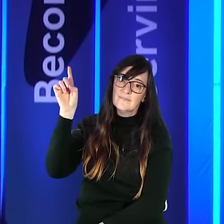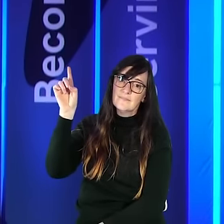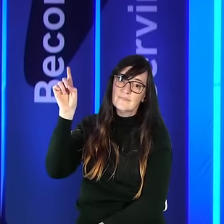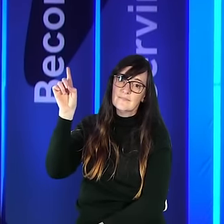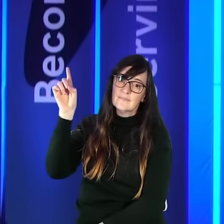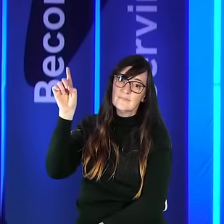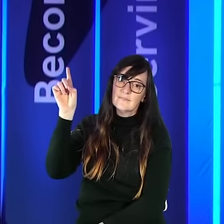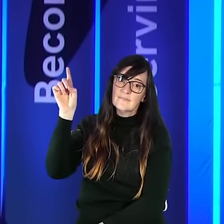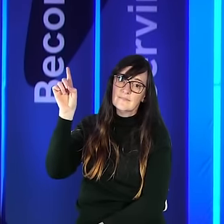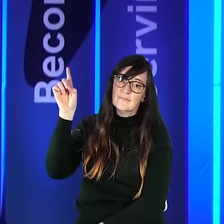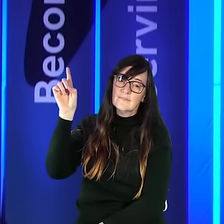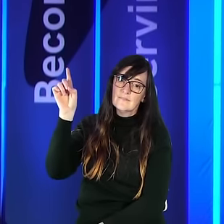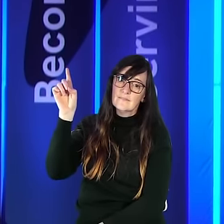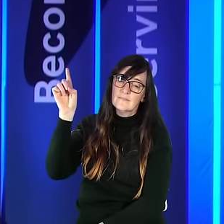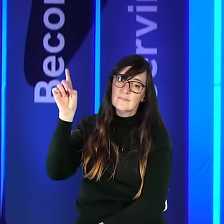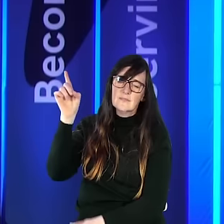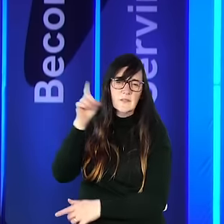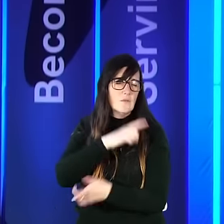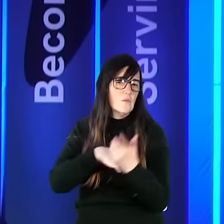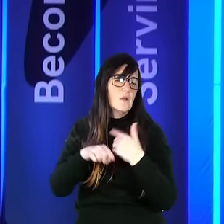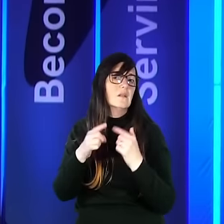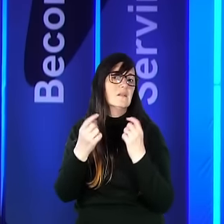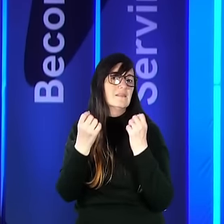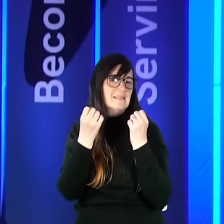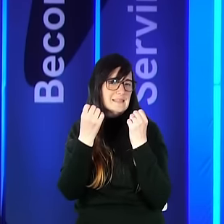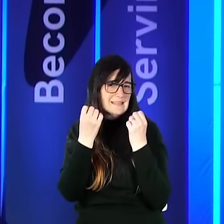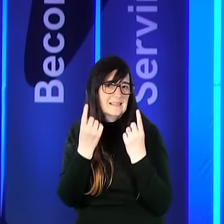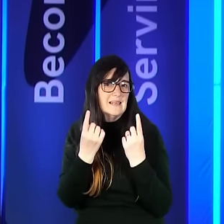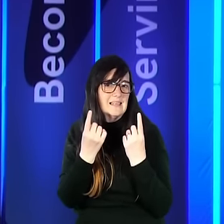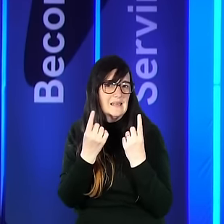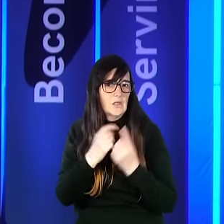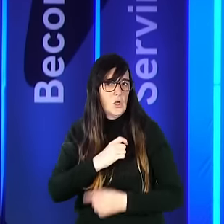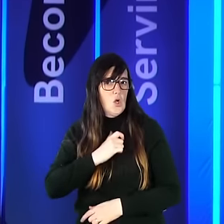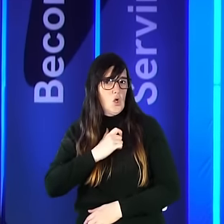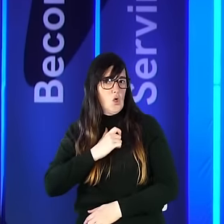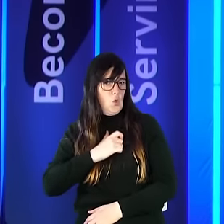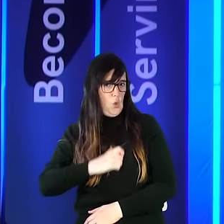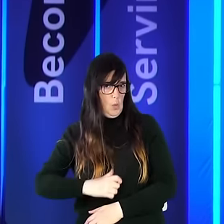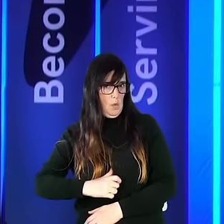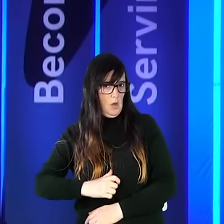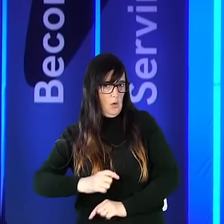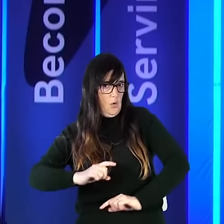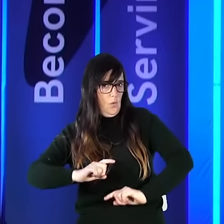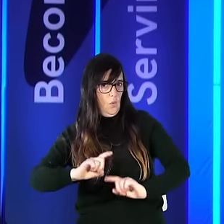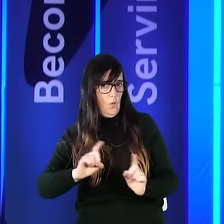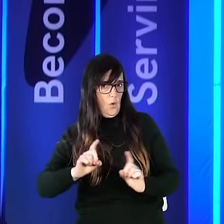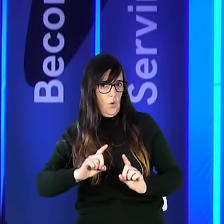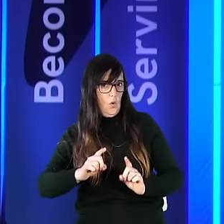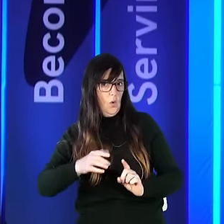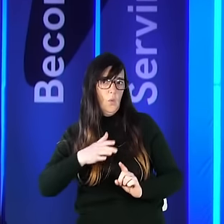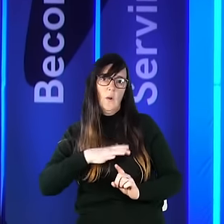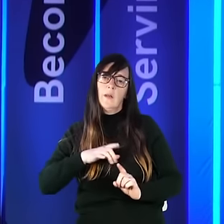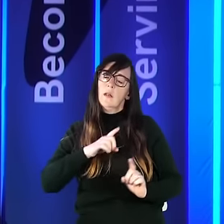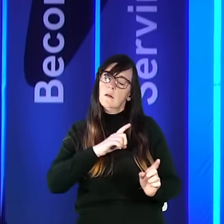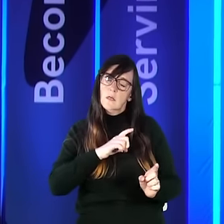If we're going to understand what it means to be human, we need to listen to the Maker's